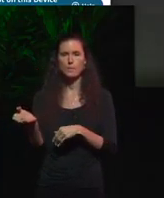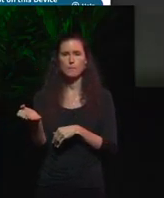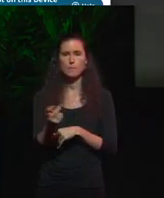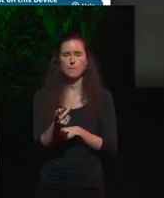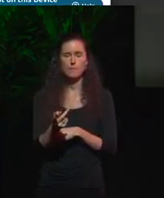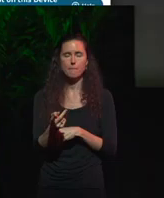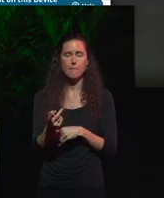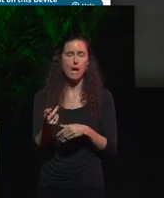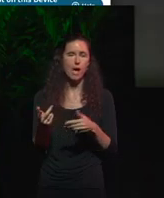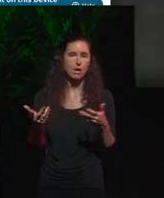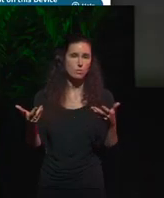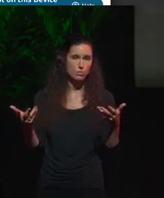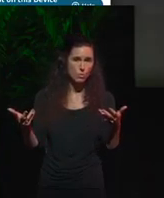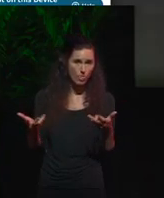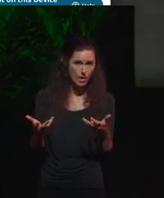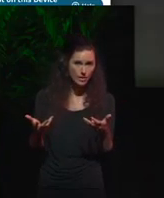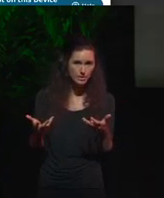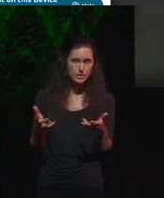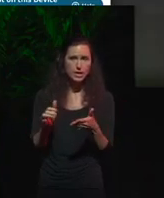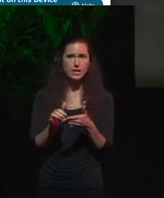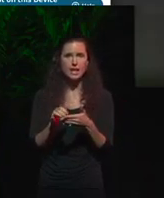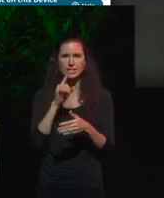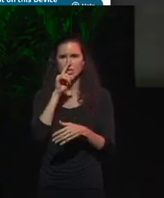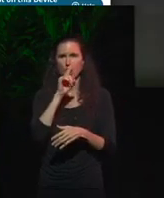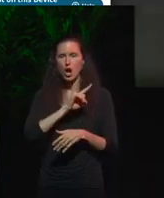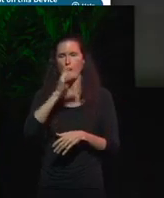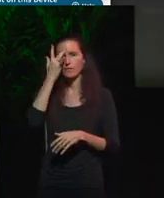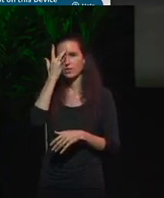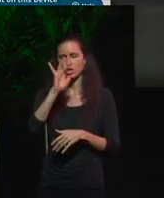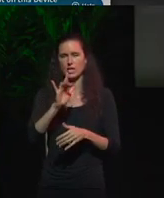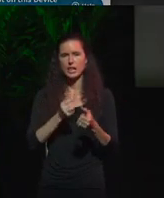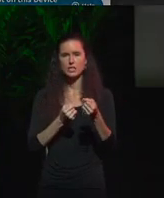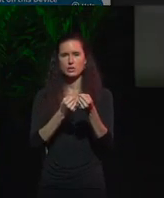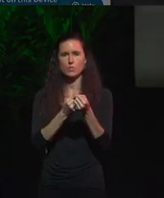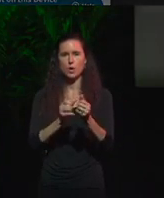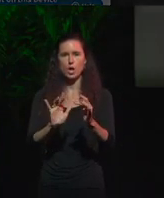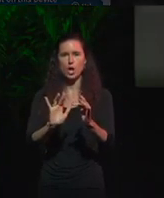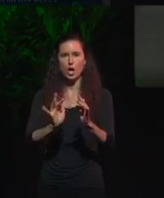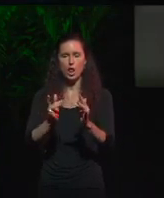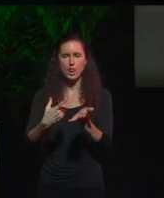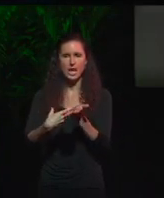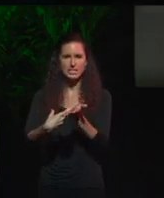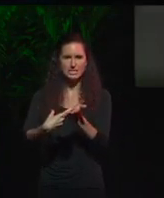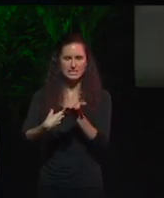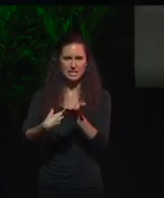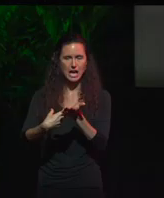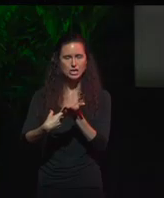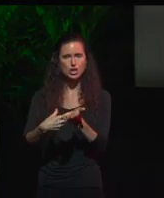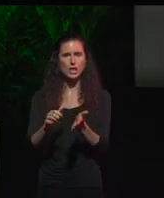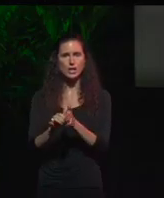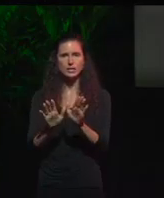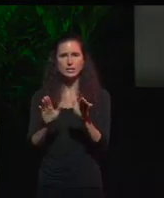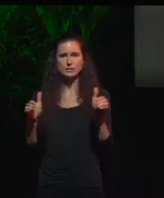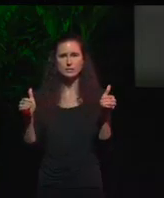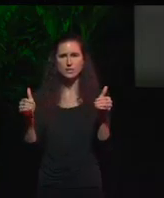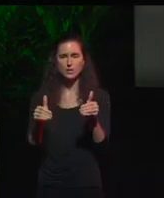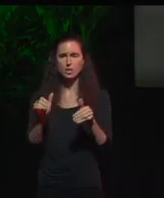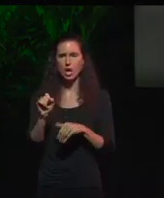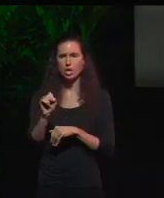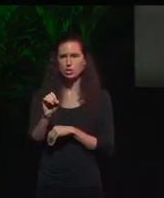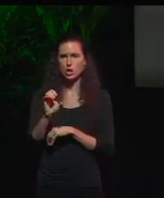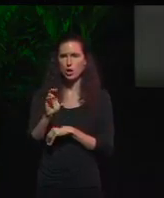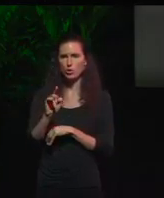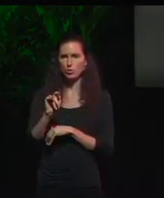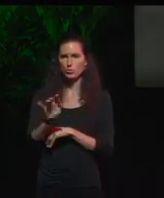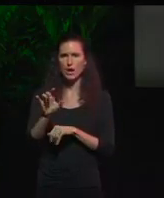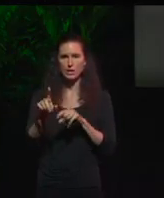What PACBACK questions is it's an artificial intelligence-supported online discussion platform focused on Socratic questioning. Students